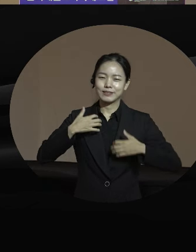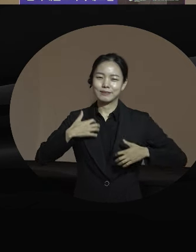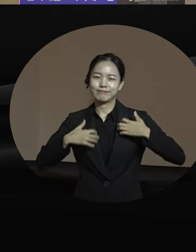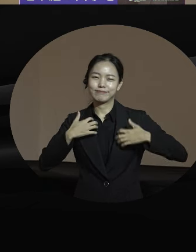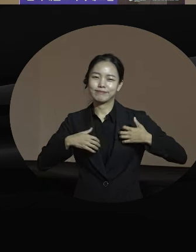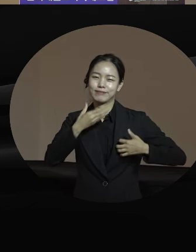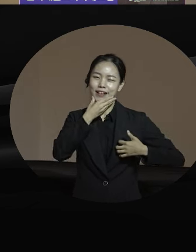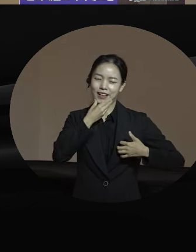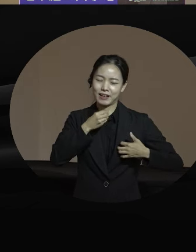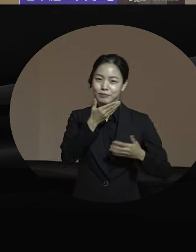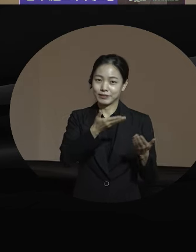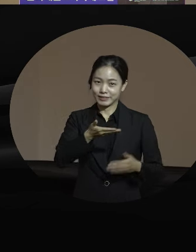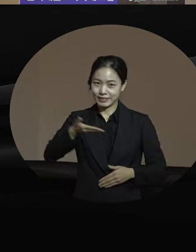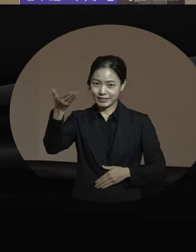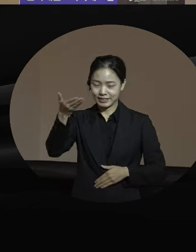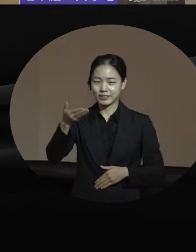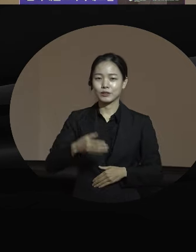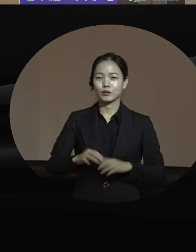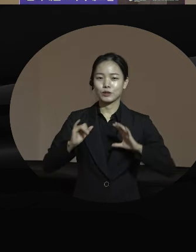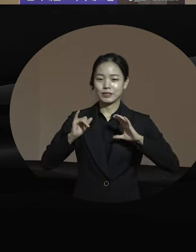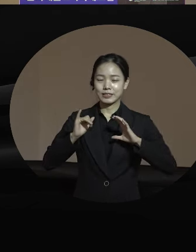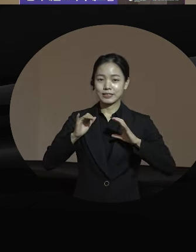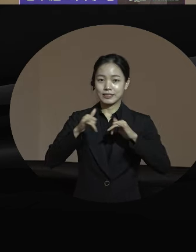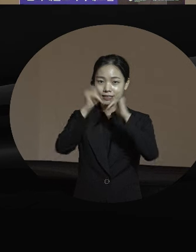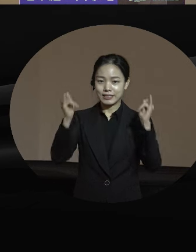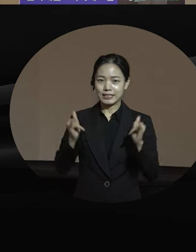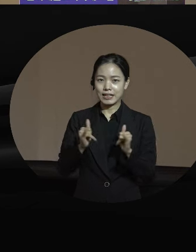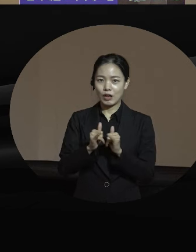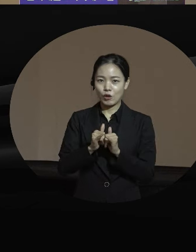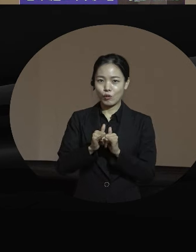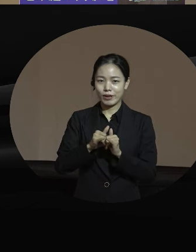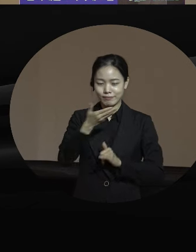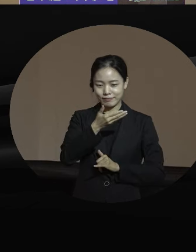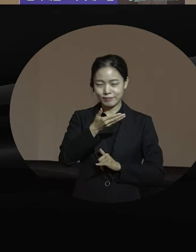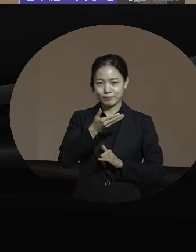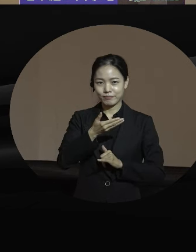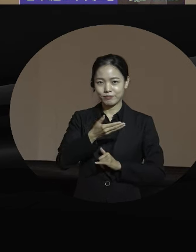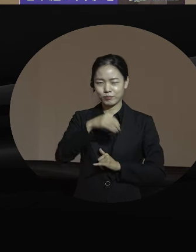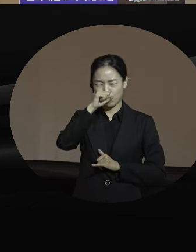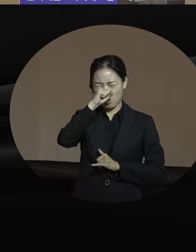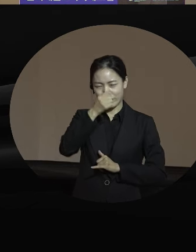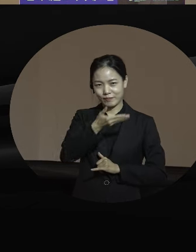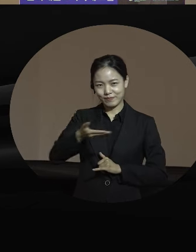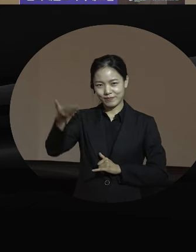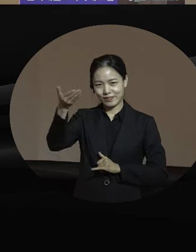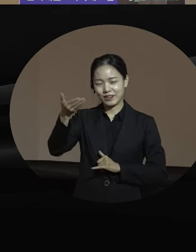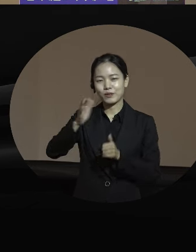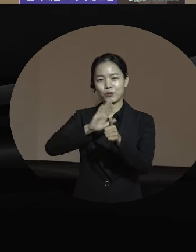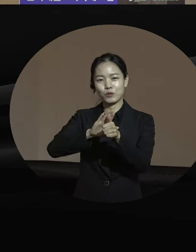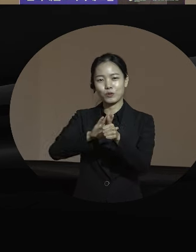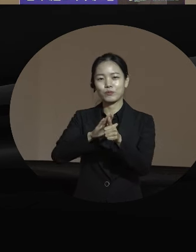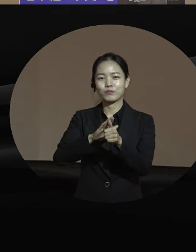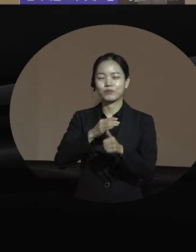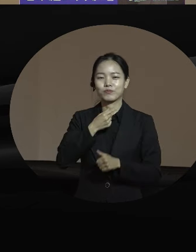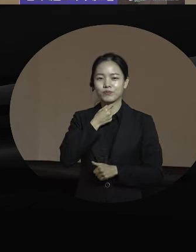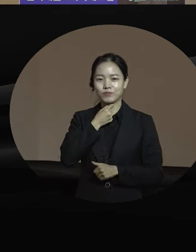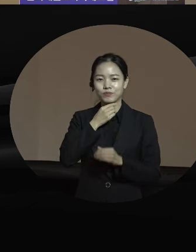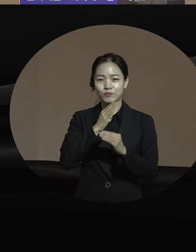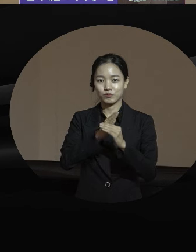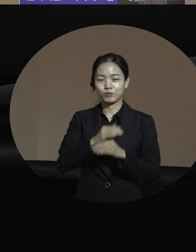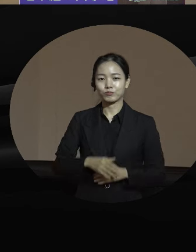this photo, you see our sailing boat anchored in the Baltic Sea in front of our summer cottage in the Hanko Peninsula,